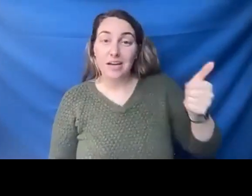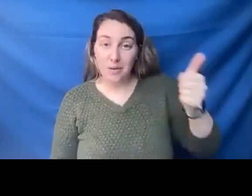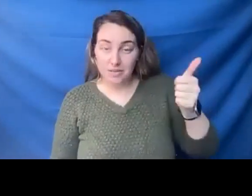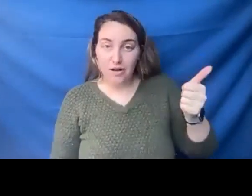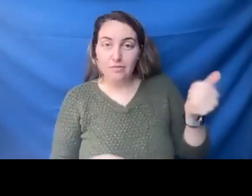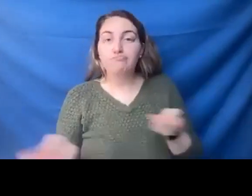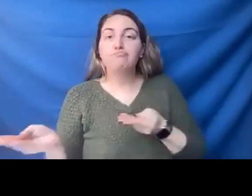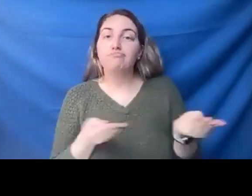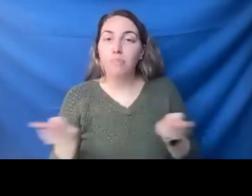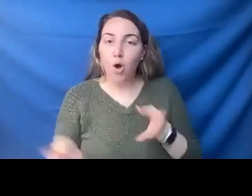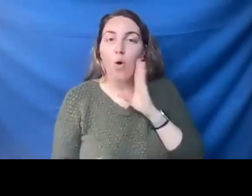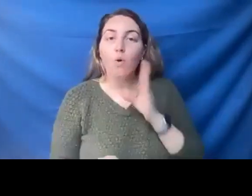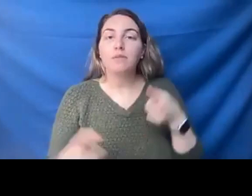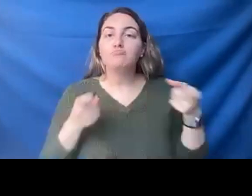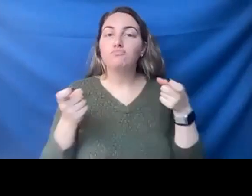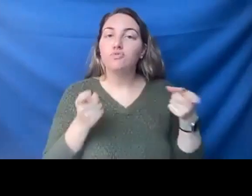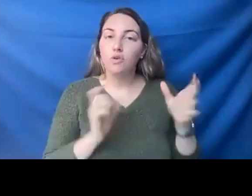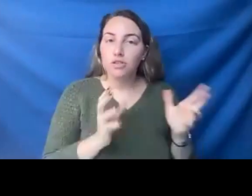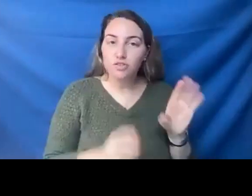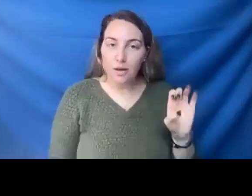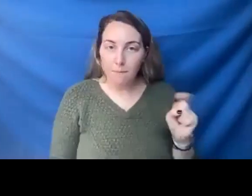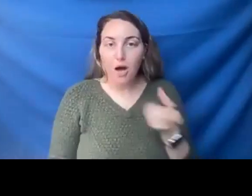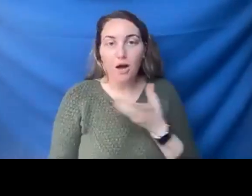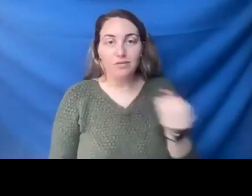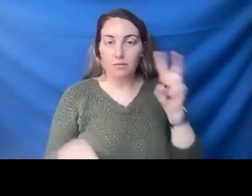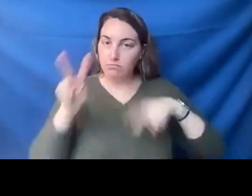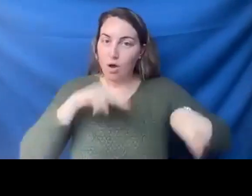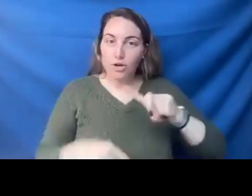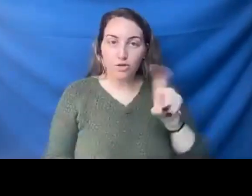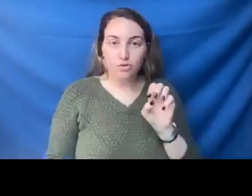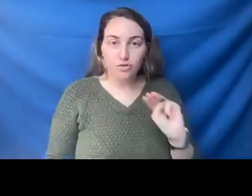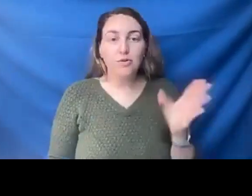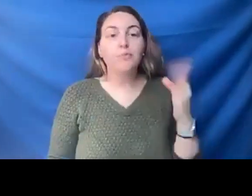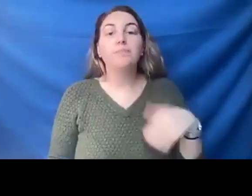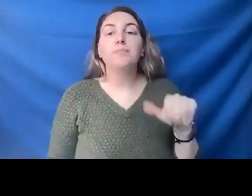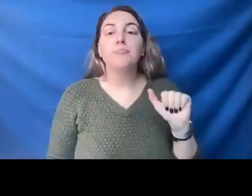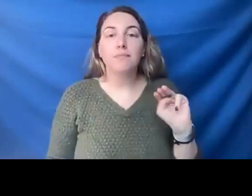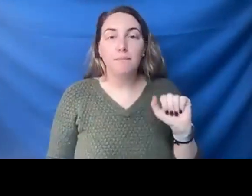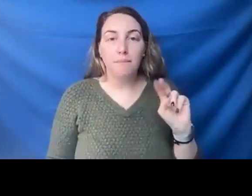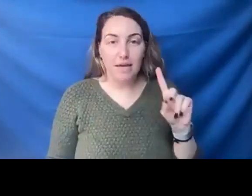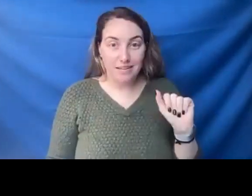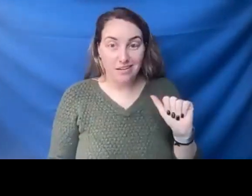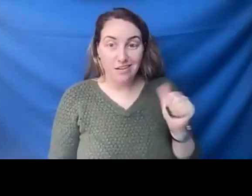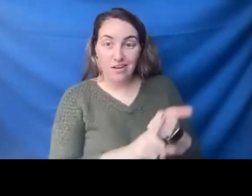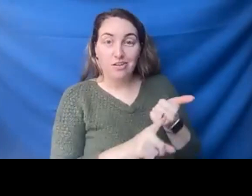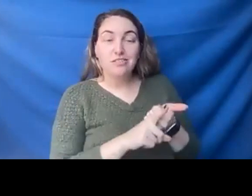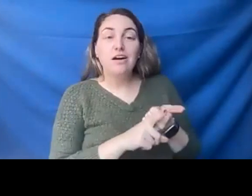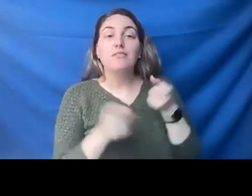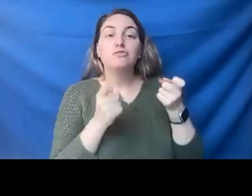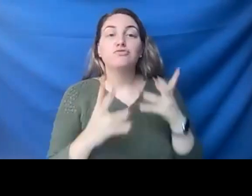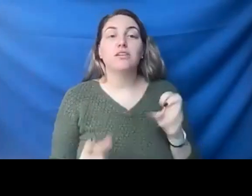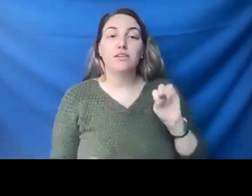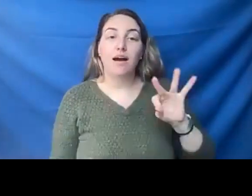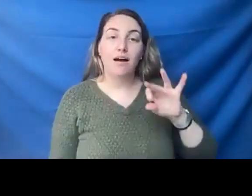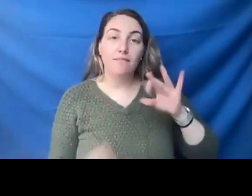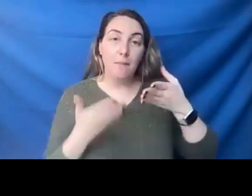manning the chat box and also monitoring Zoom. And Amanda Malillo, who is our Deputy Director of Public Affairs,